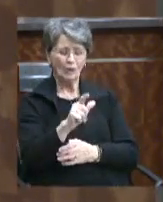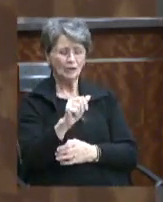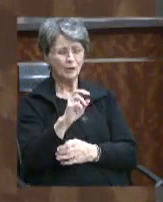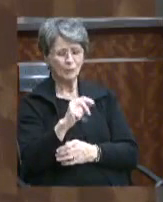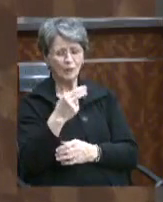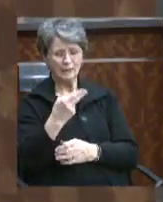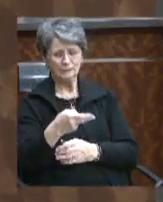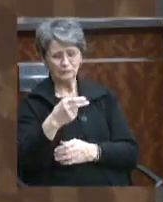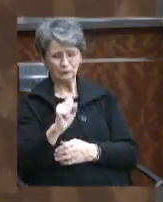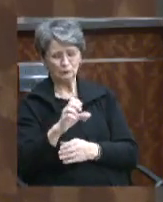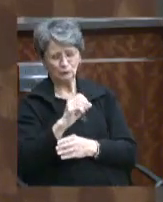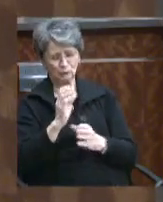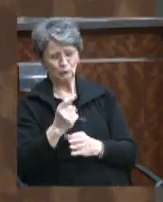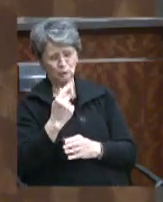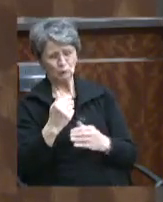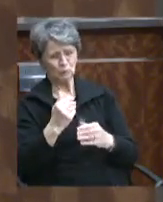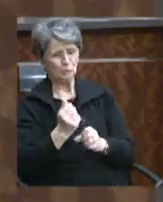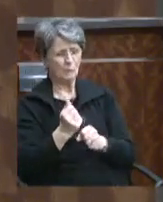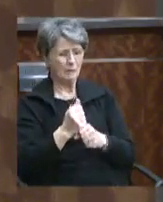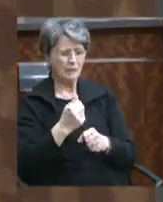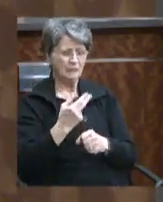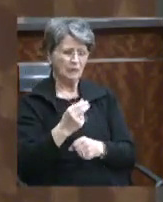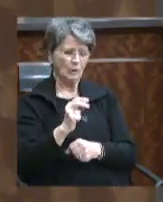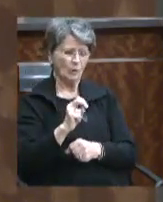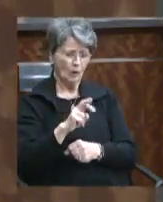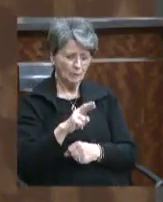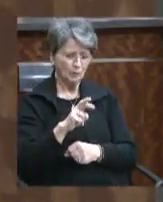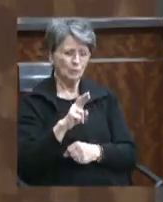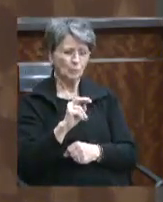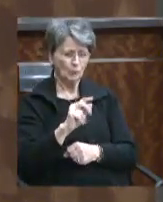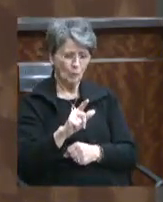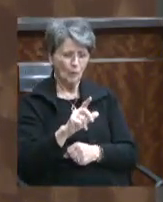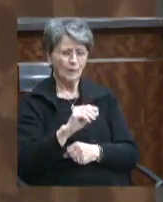honor roll, and also those that made the principal's honor roll.